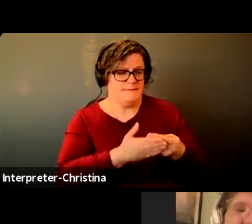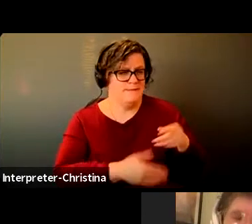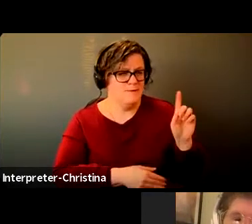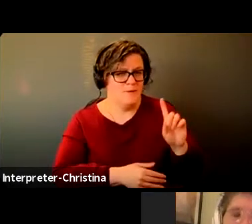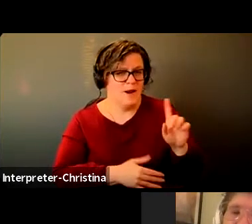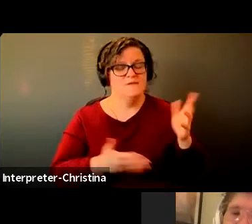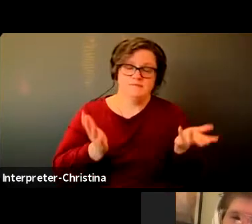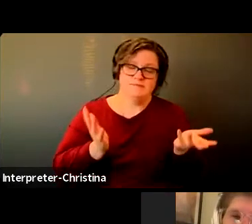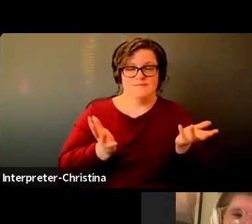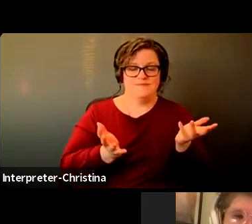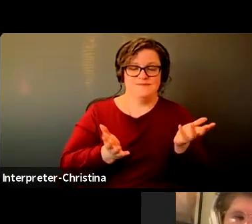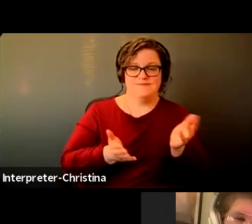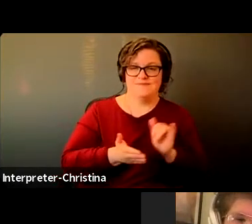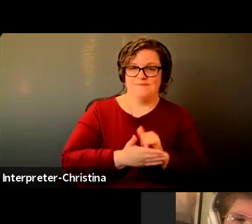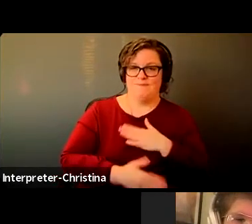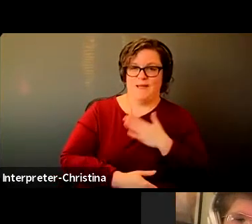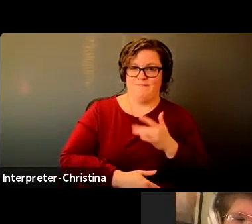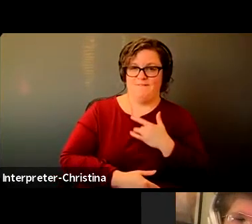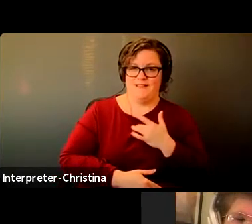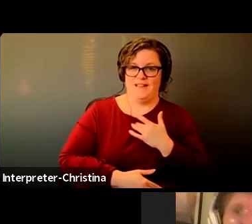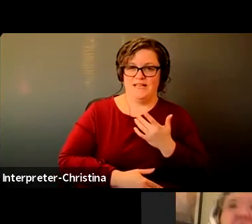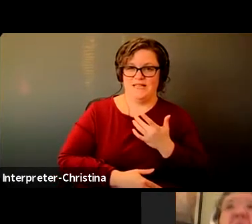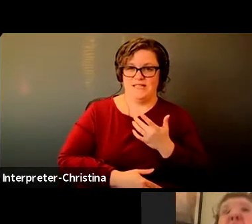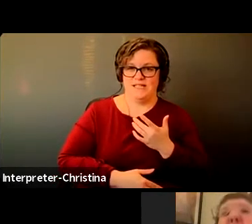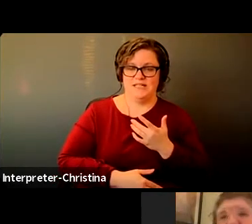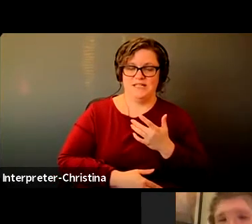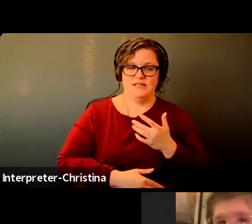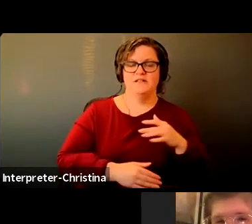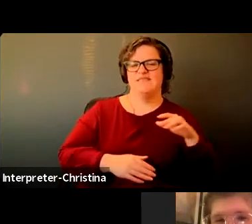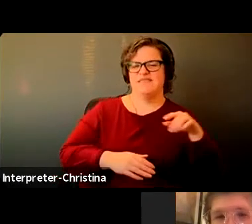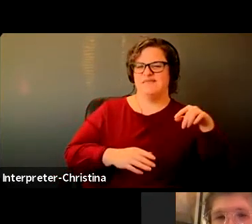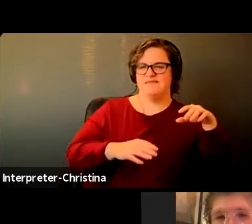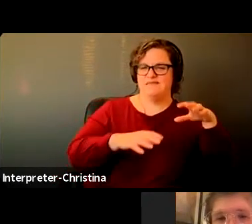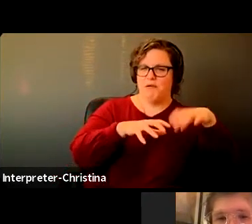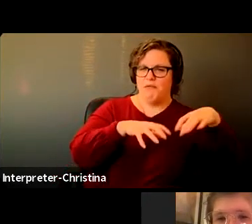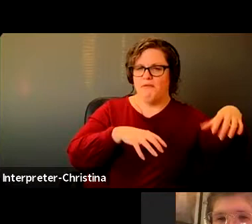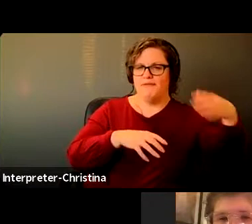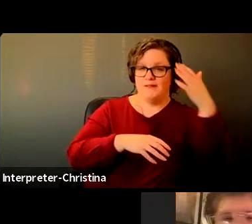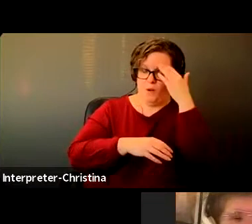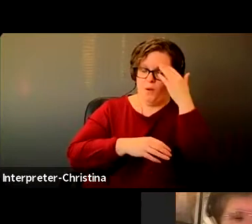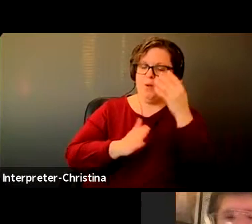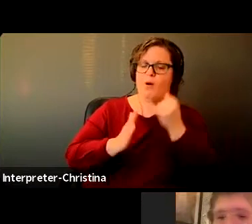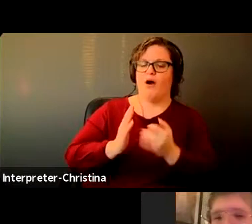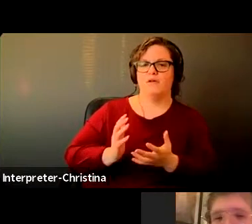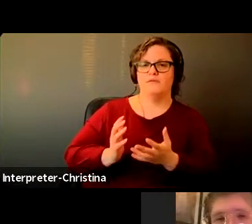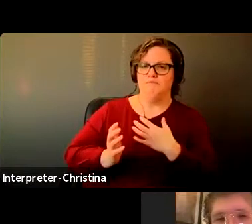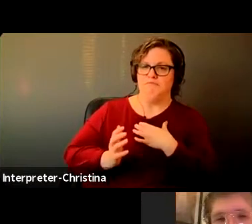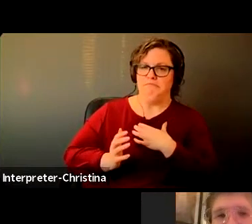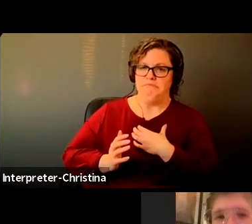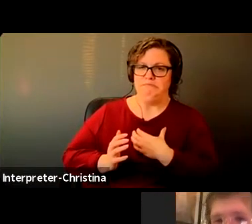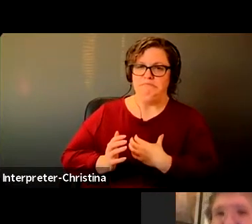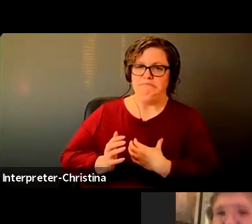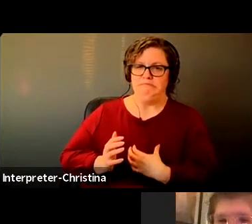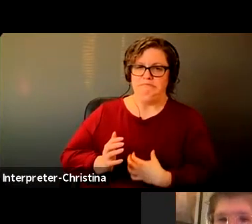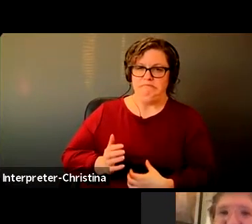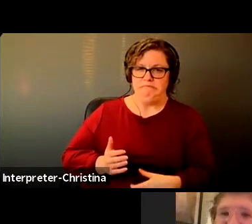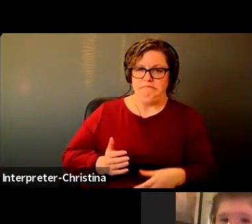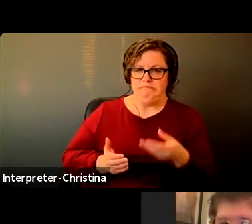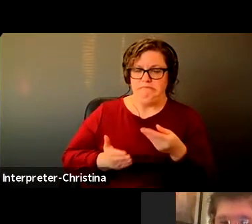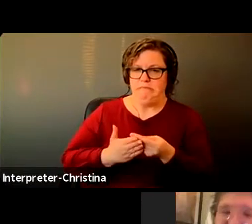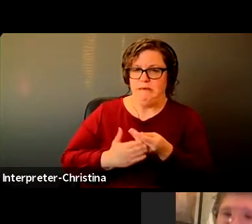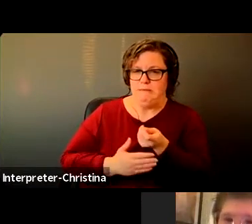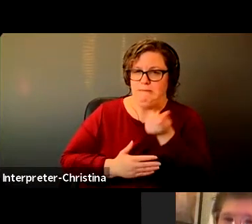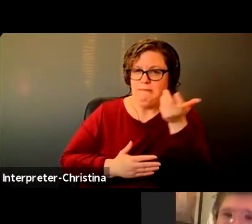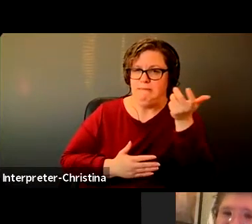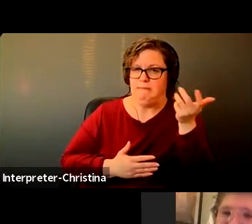now in terms of like, oh, all the artists are begging right now, so we can just offer them anything, you know, like we, that's my sense of it. That's my little